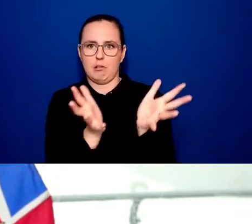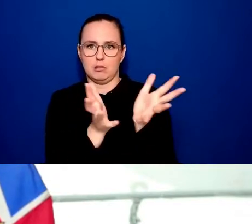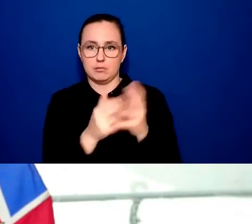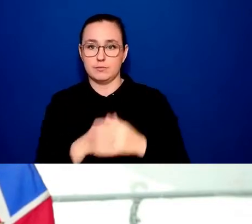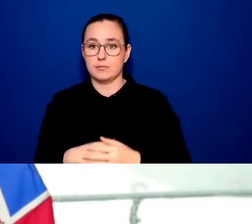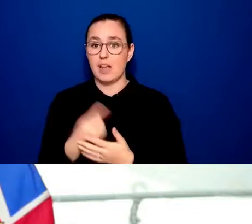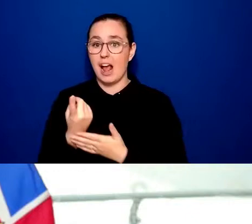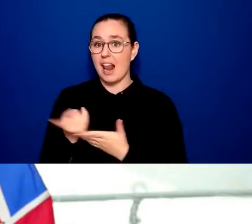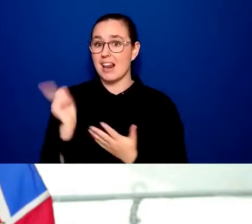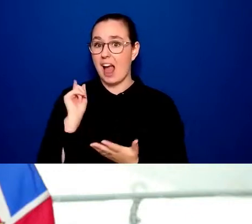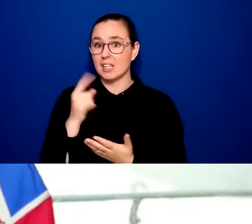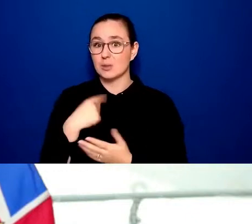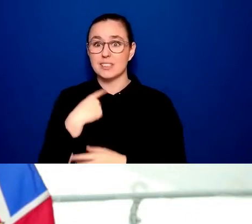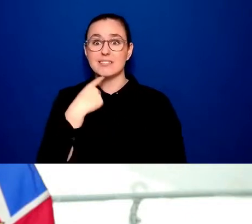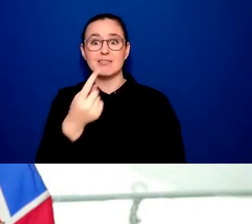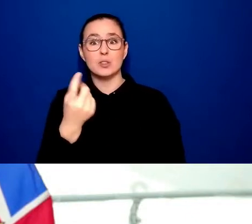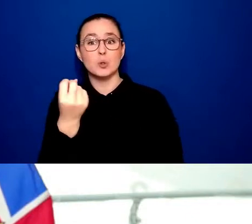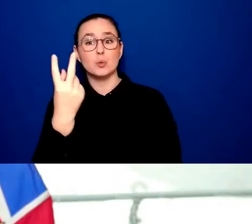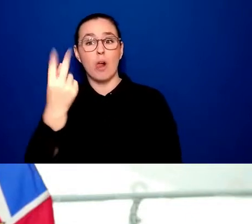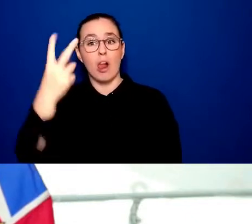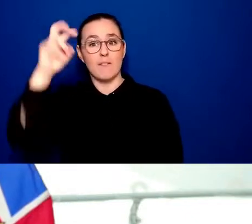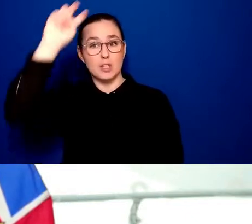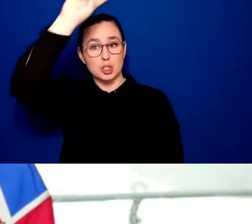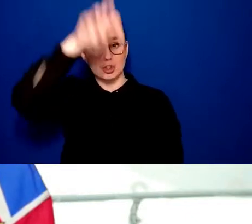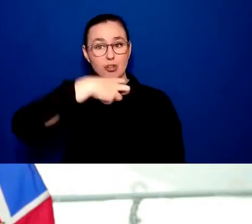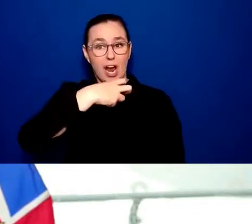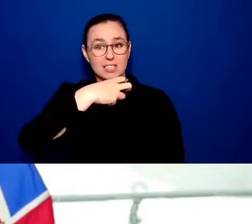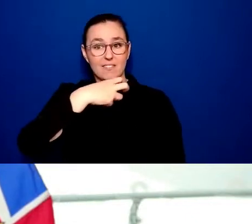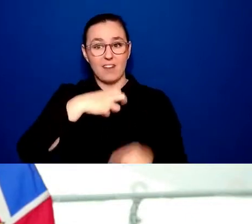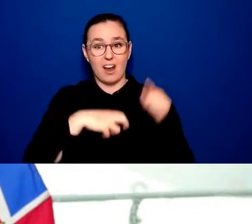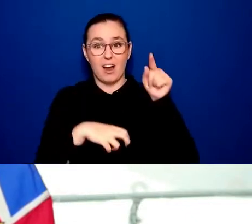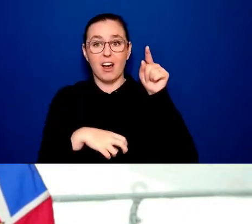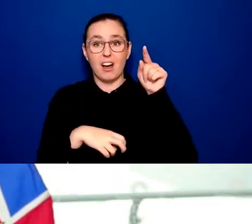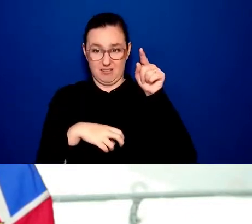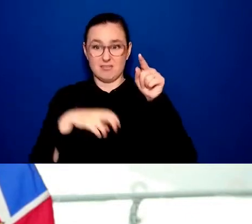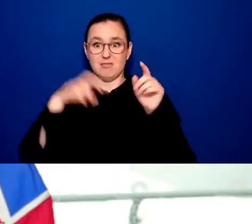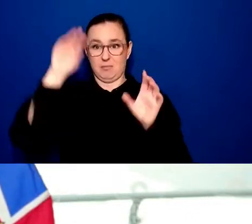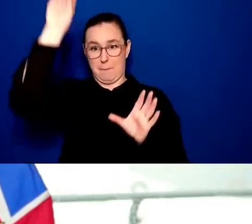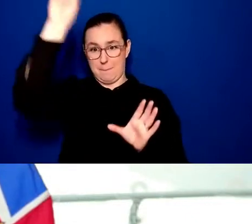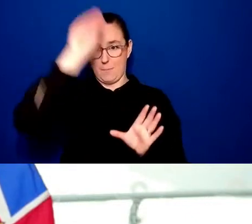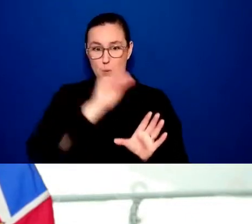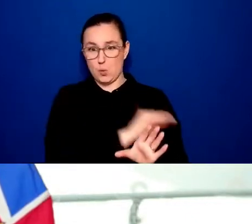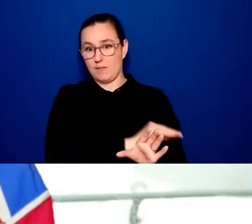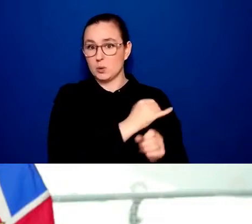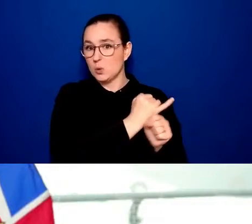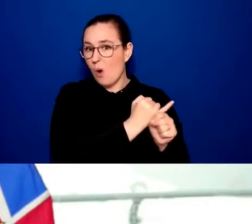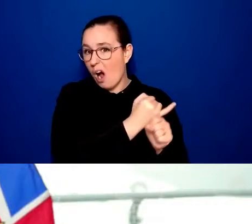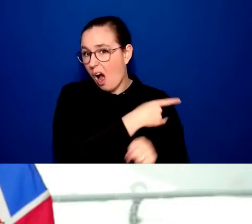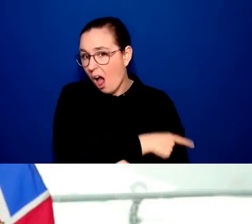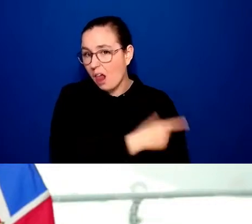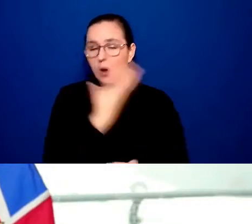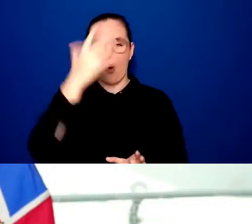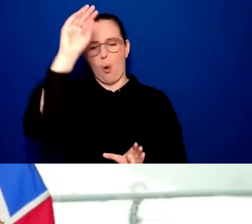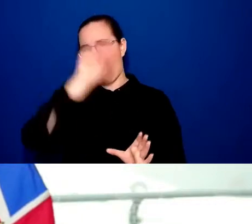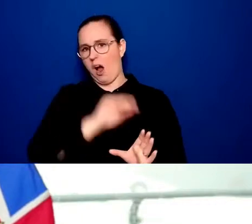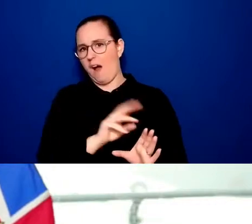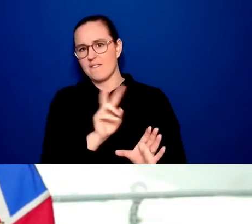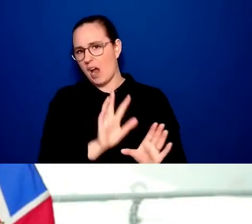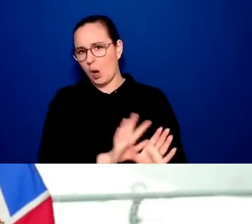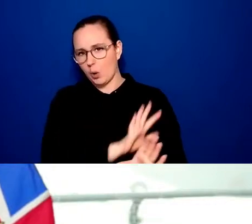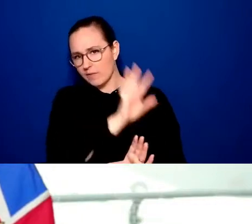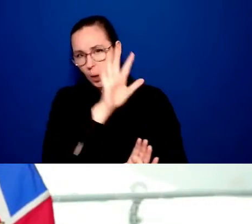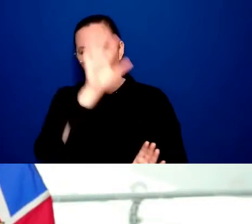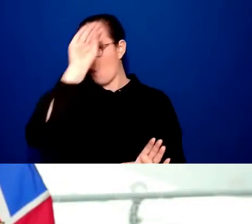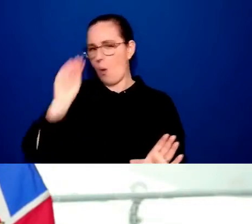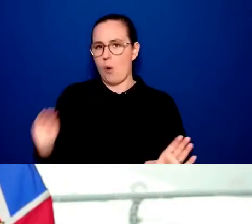transferred, critical care patients from the Northern Health Authority to either the Island Health Authority, the Vancouver Coastal Health Authority, or the Fraser Health